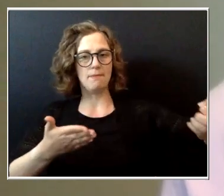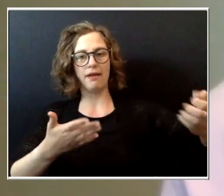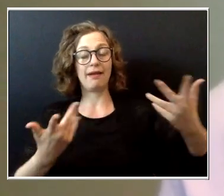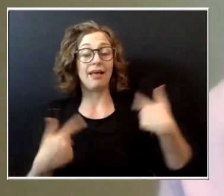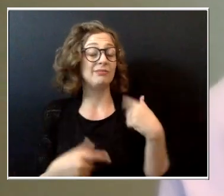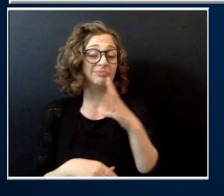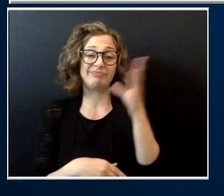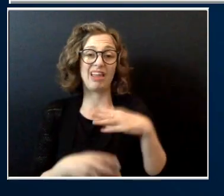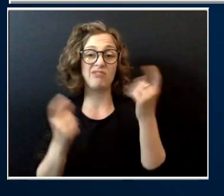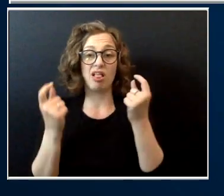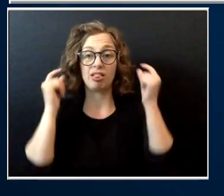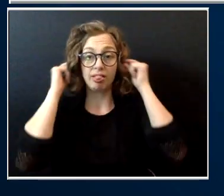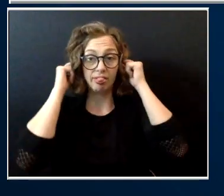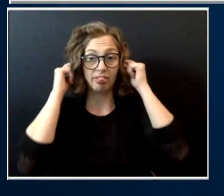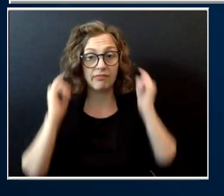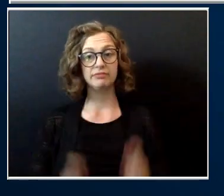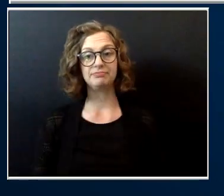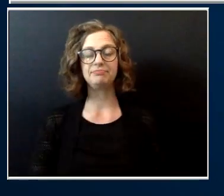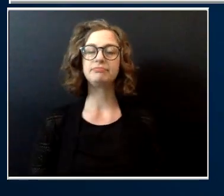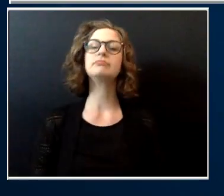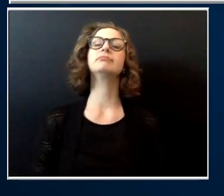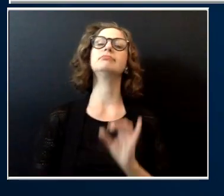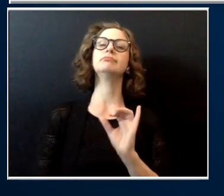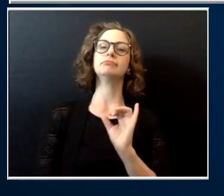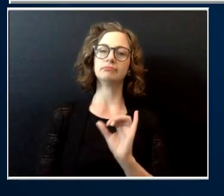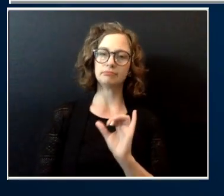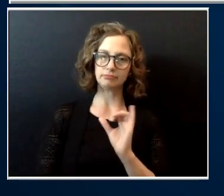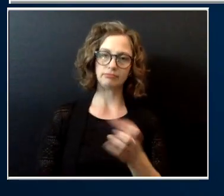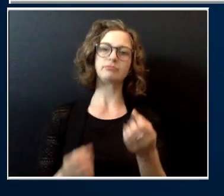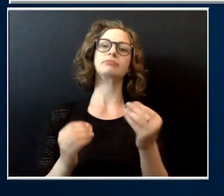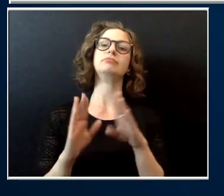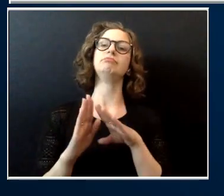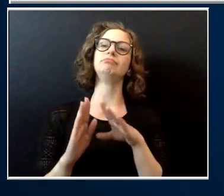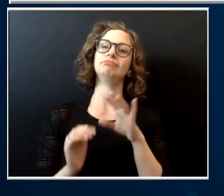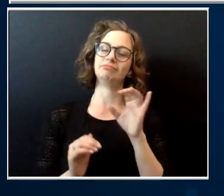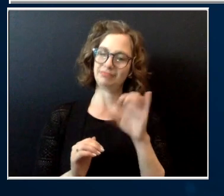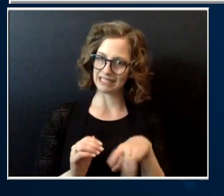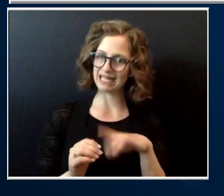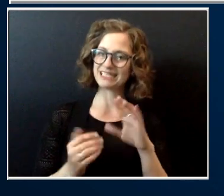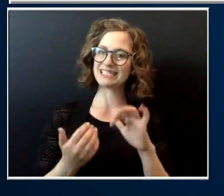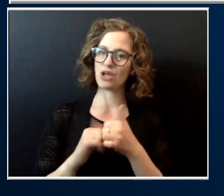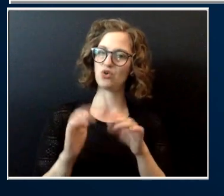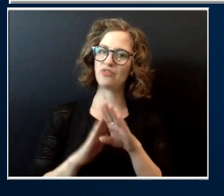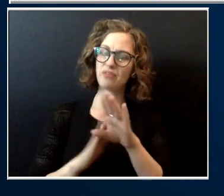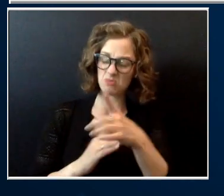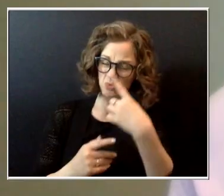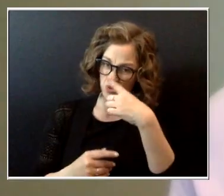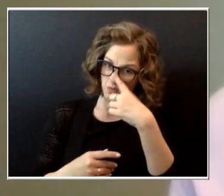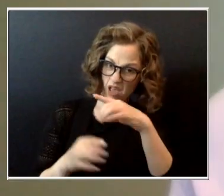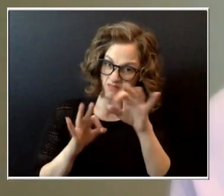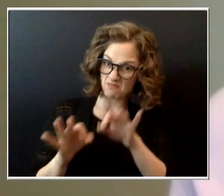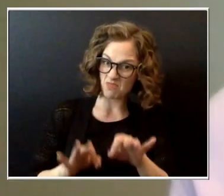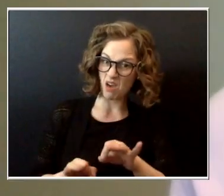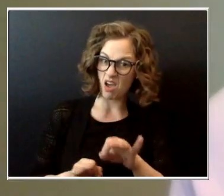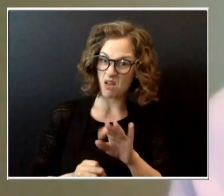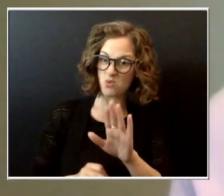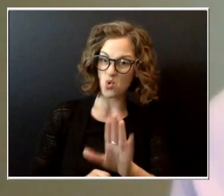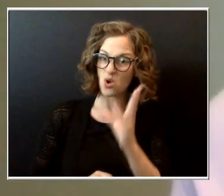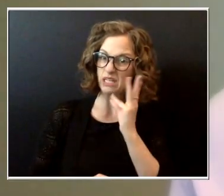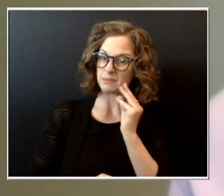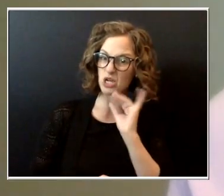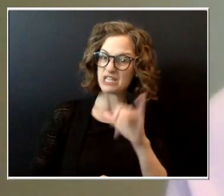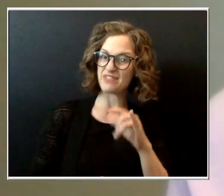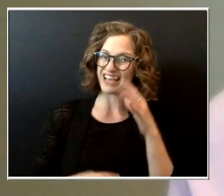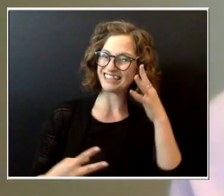And so it developed in you. Now, can you describe what that sound was like? It's a for